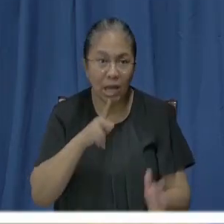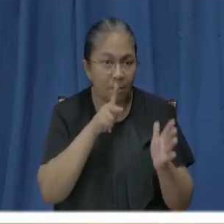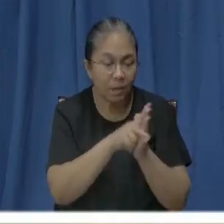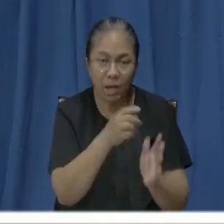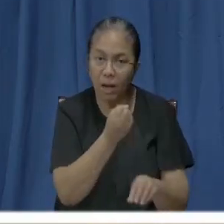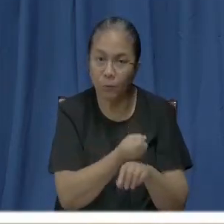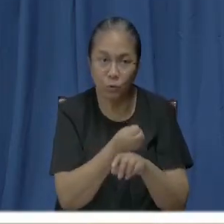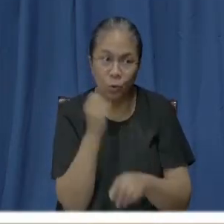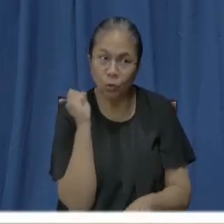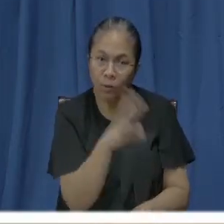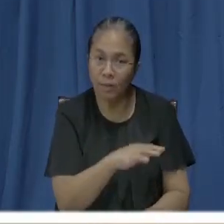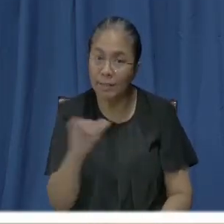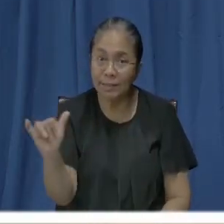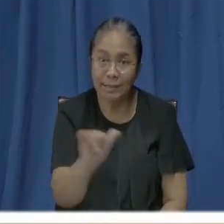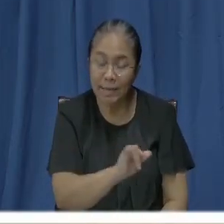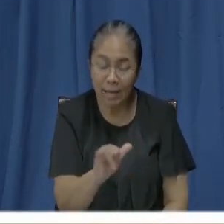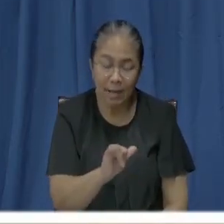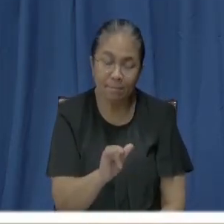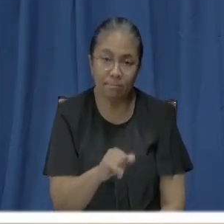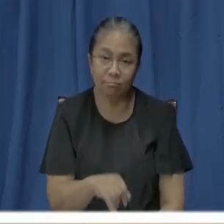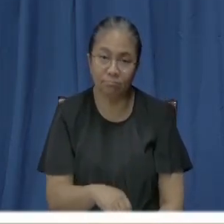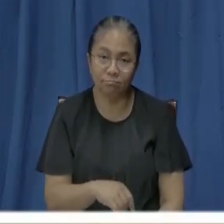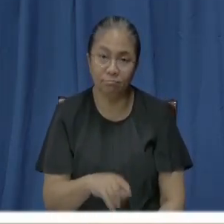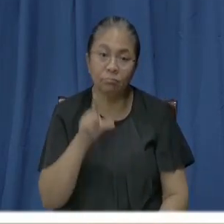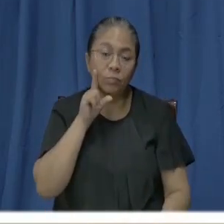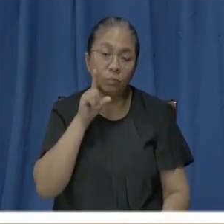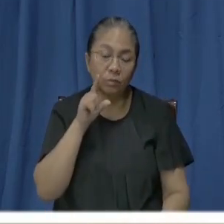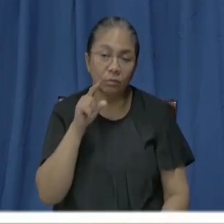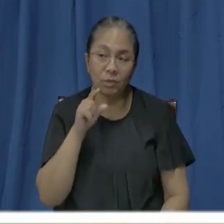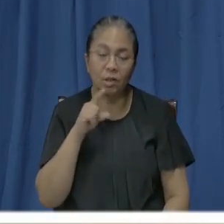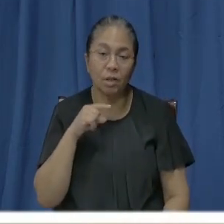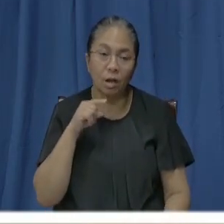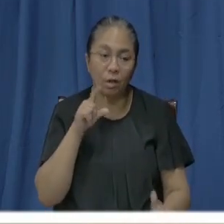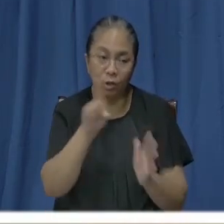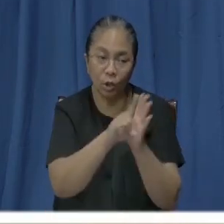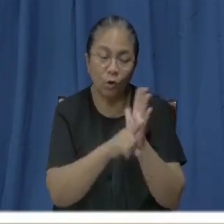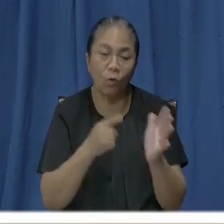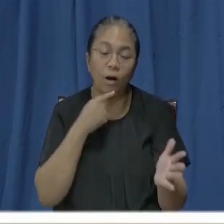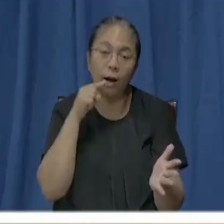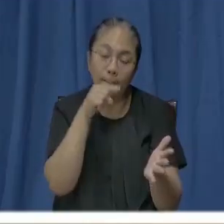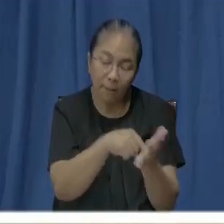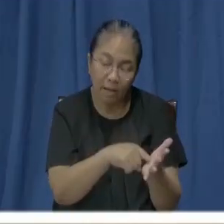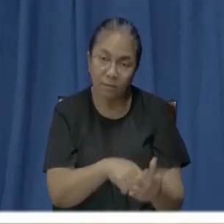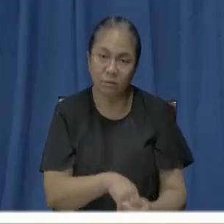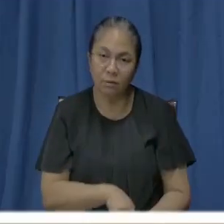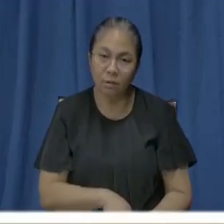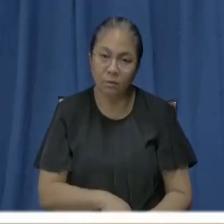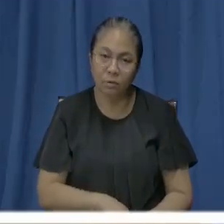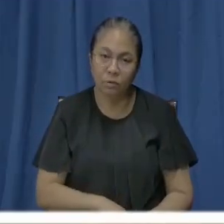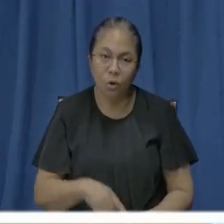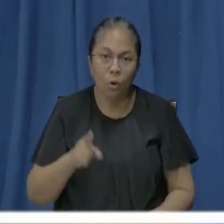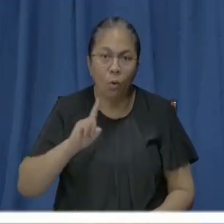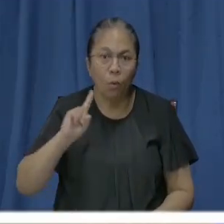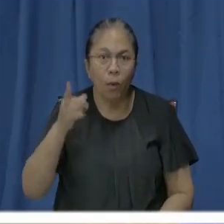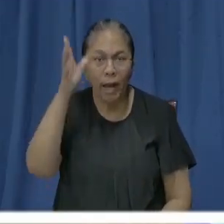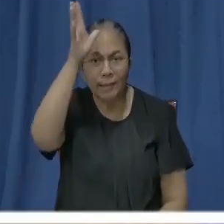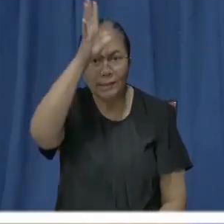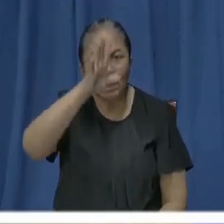committed adultery to death by stoning also. So where is the other side of